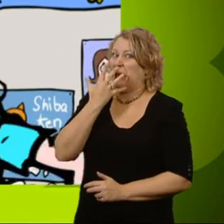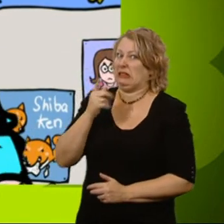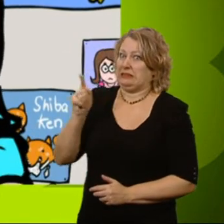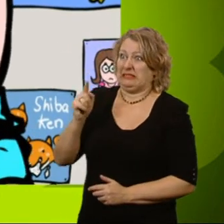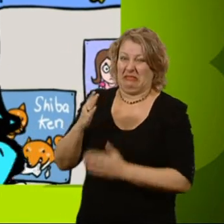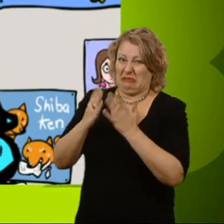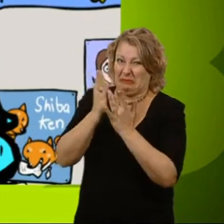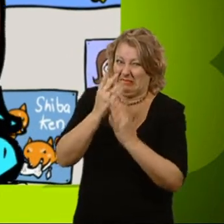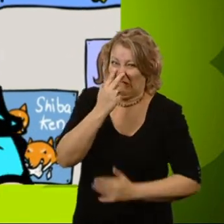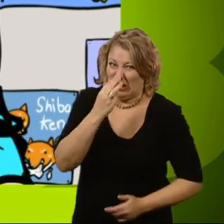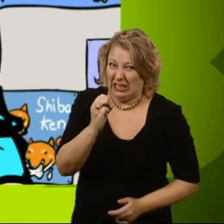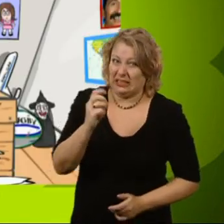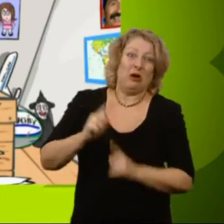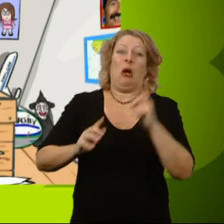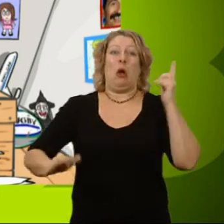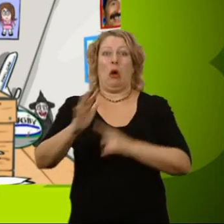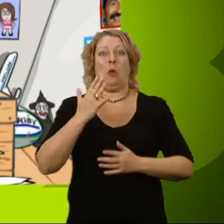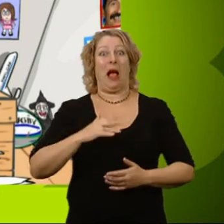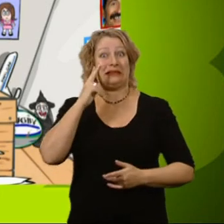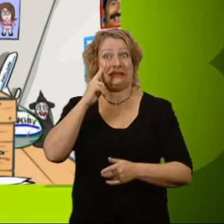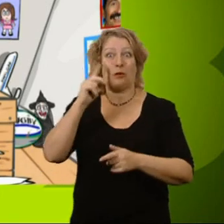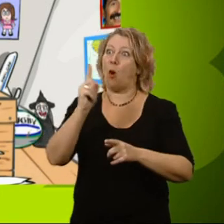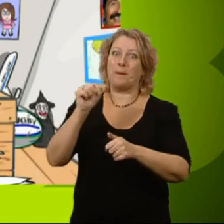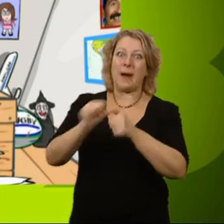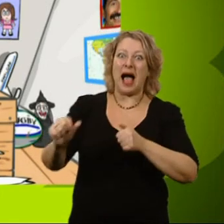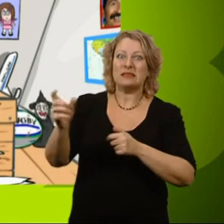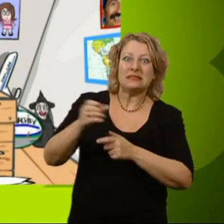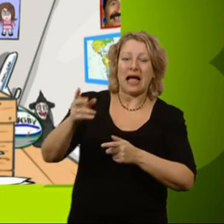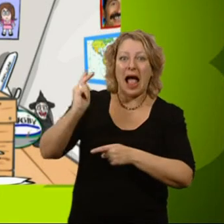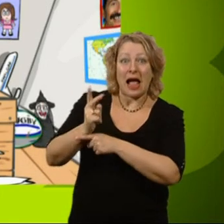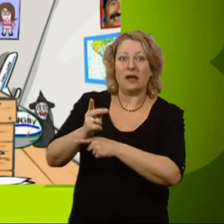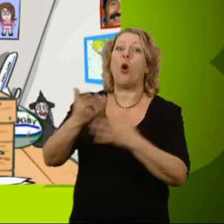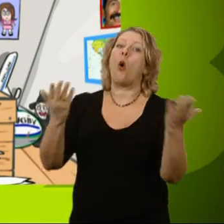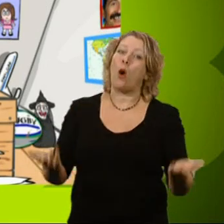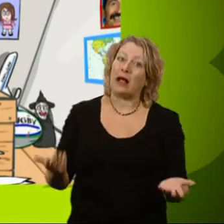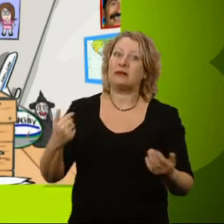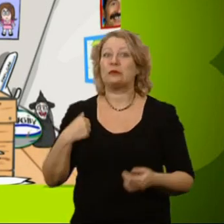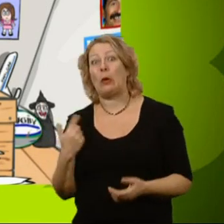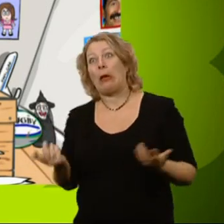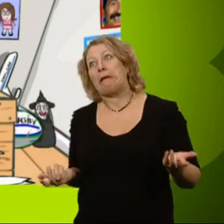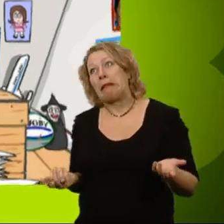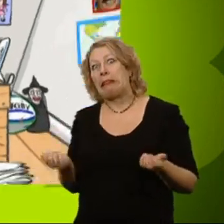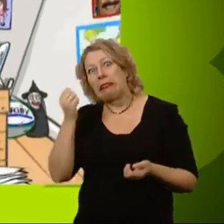see the best bits from my show again. So this week, I went up to my dopey sidekick, Big Howard, and I went...